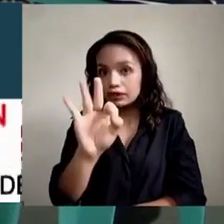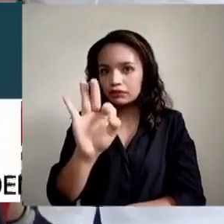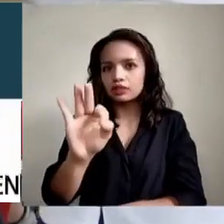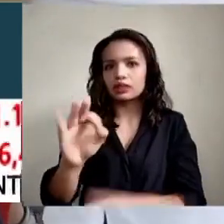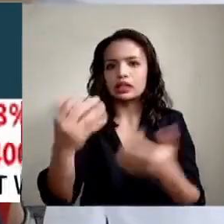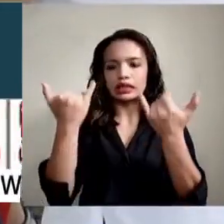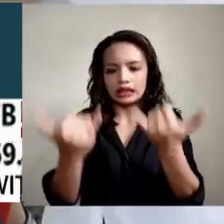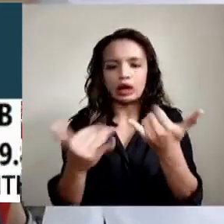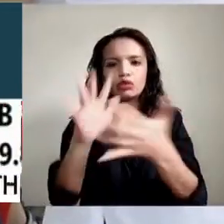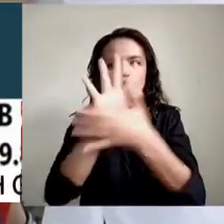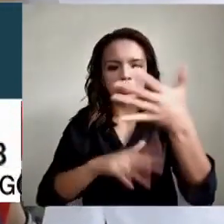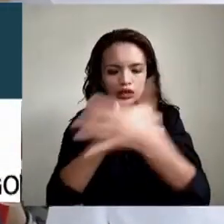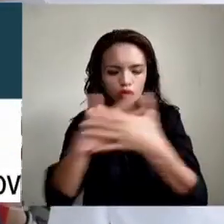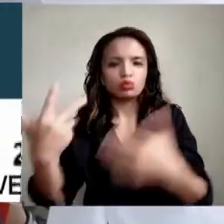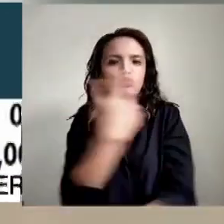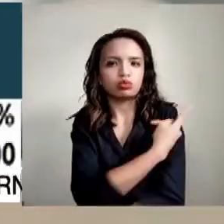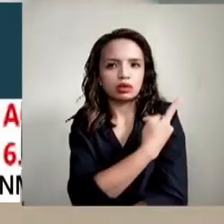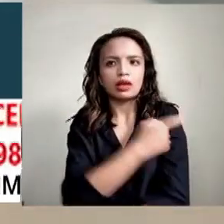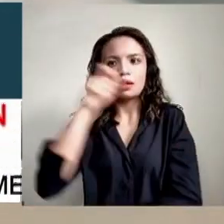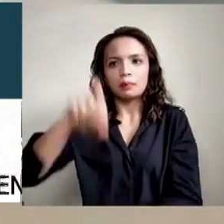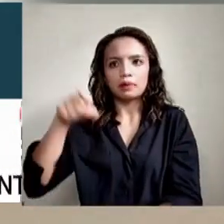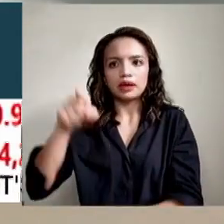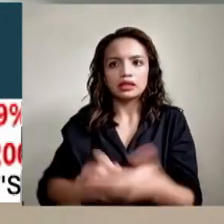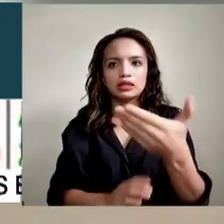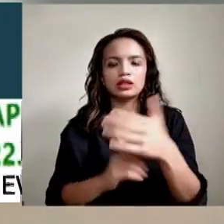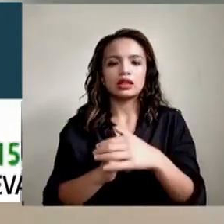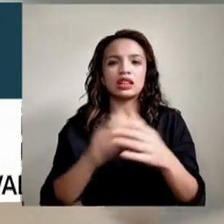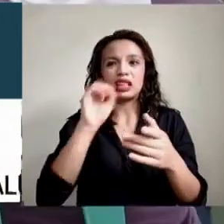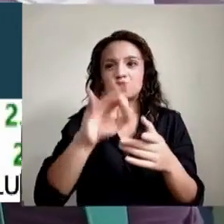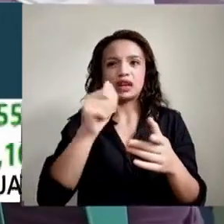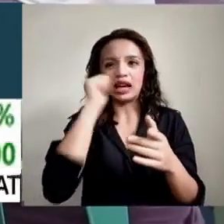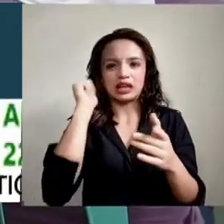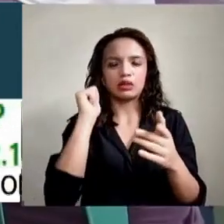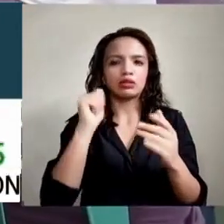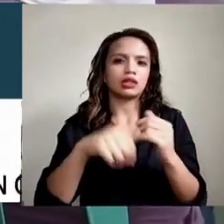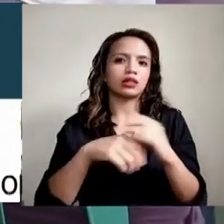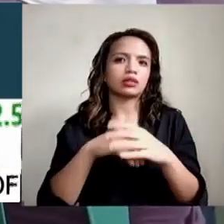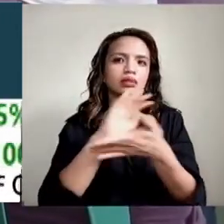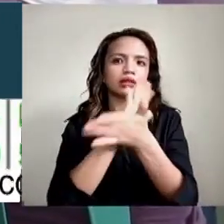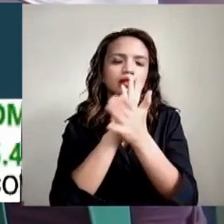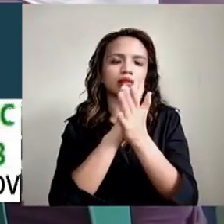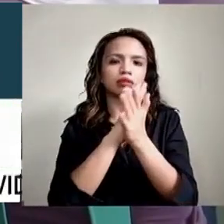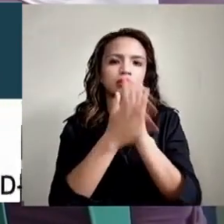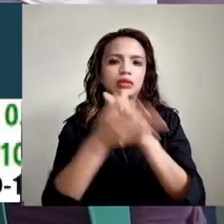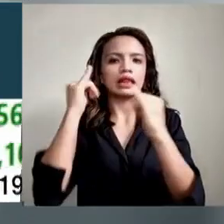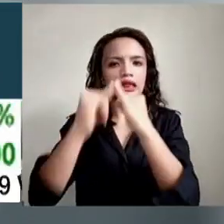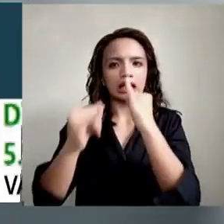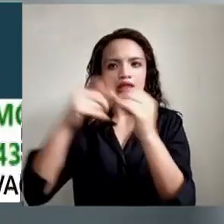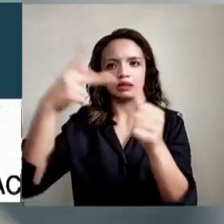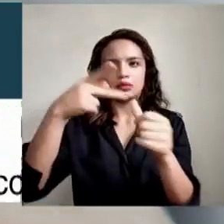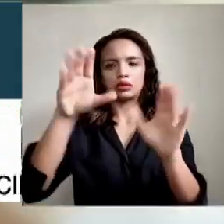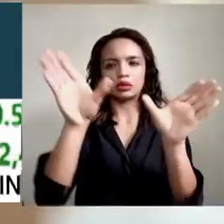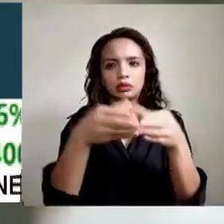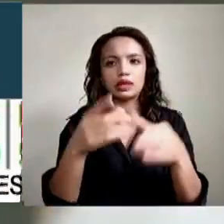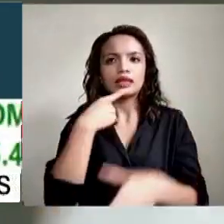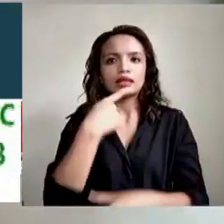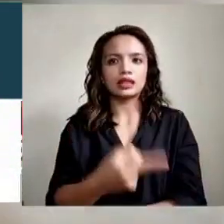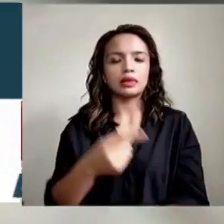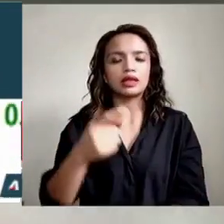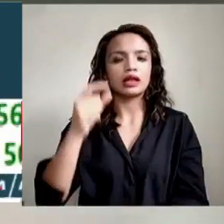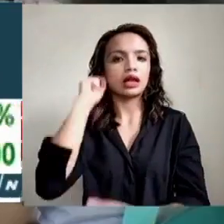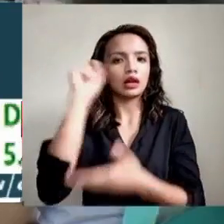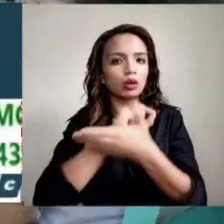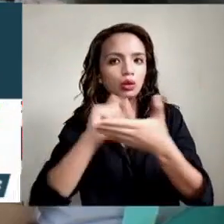Should they decline, they will have to go to the back of the line of their priority group. Interior Undersecretary Jonathan Malaya urging the